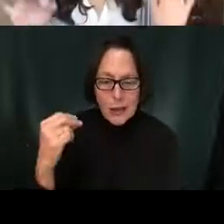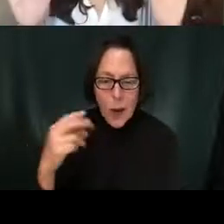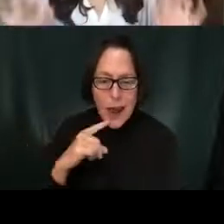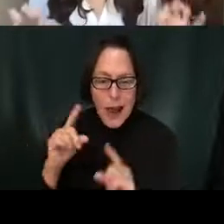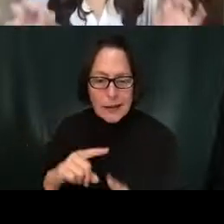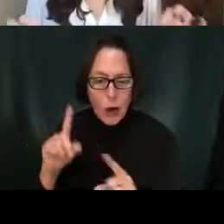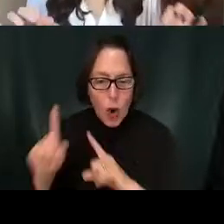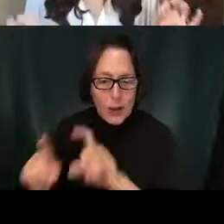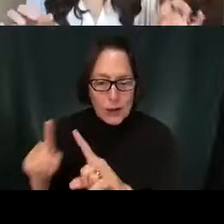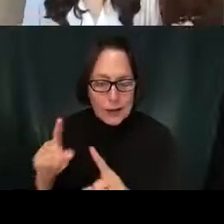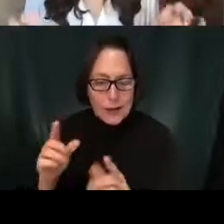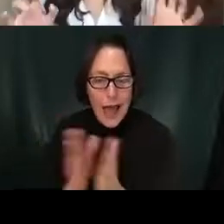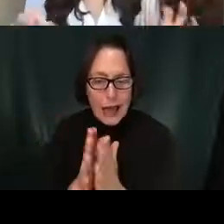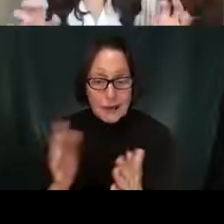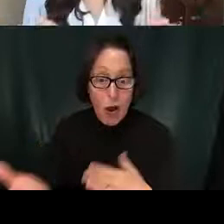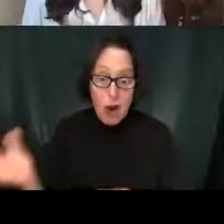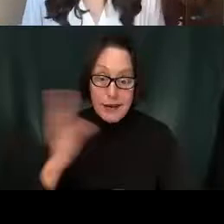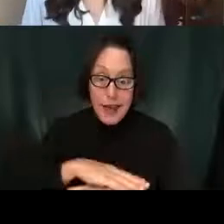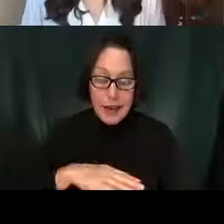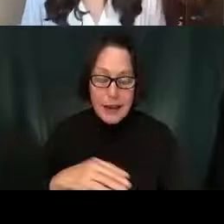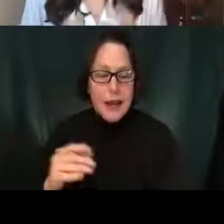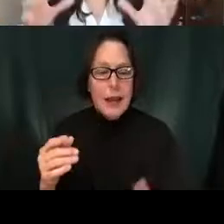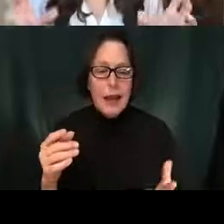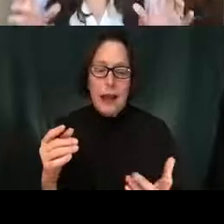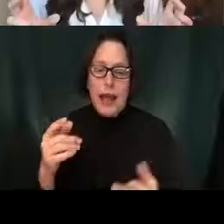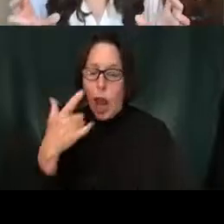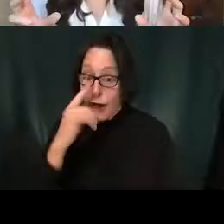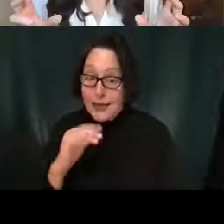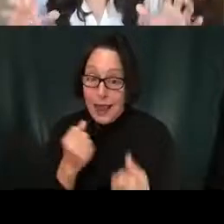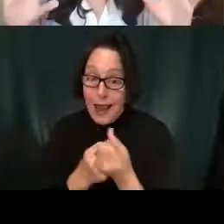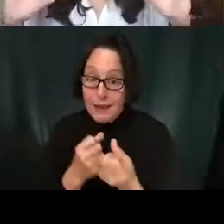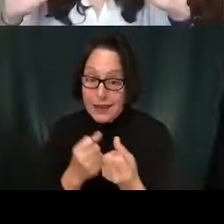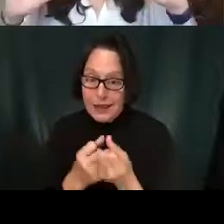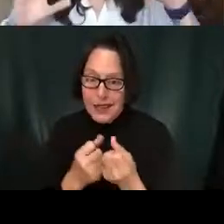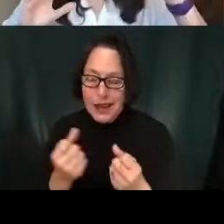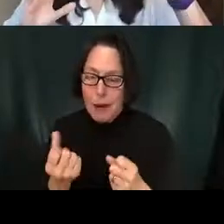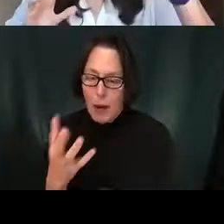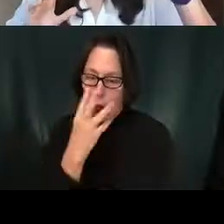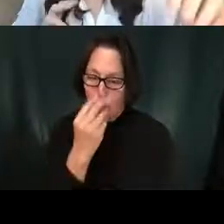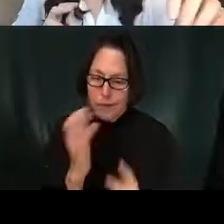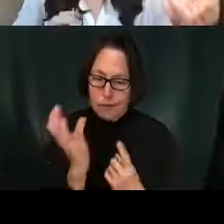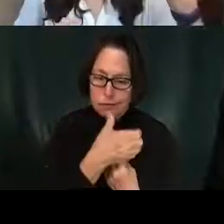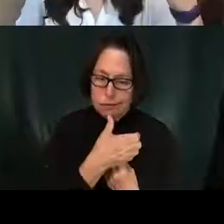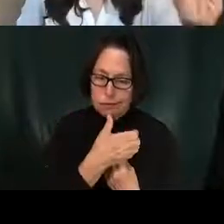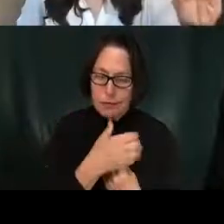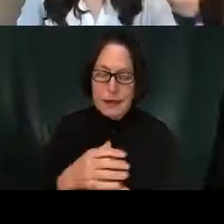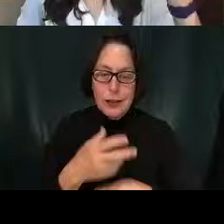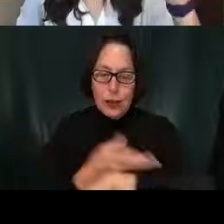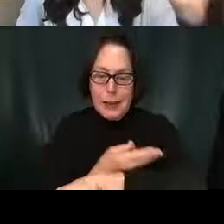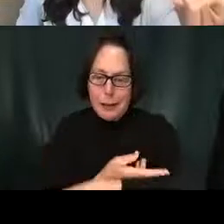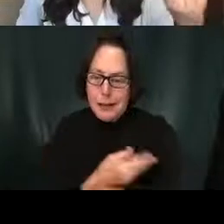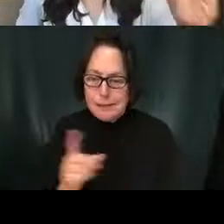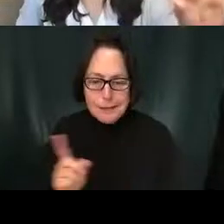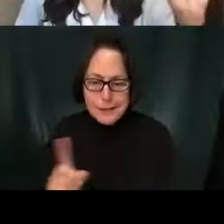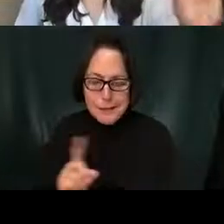So beware of advocacy in disguise, and really work on, if you're gonna give advice,